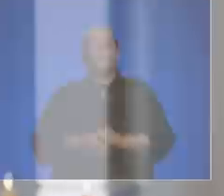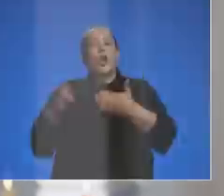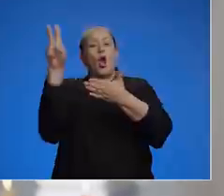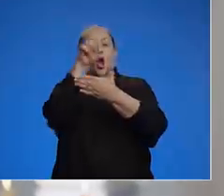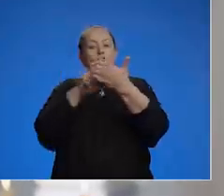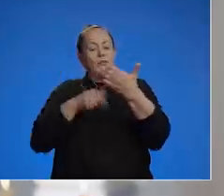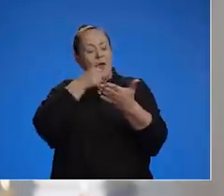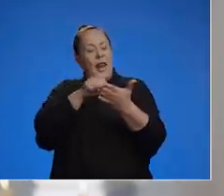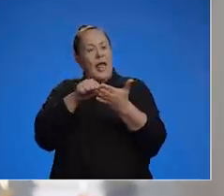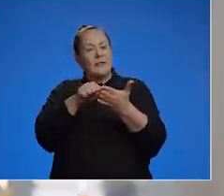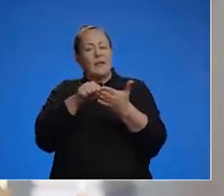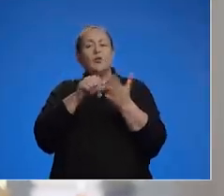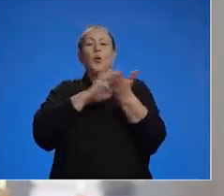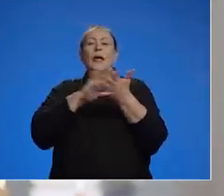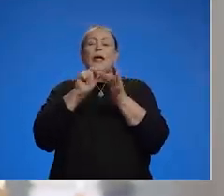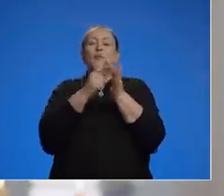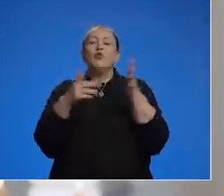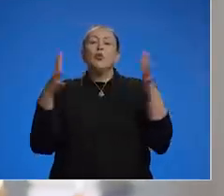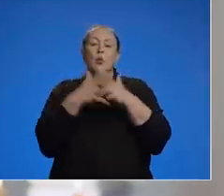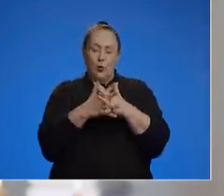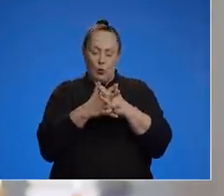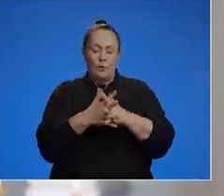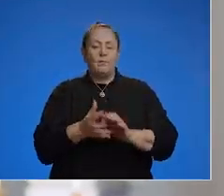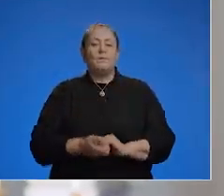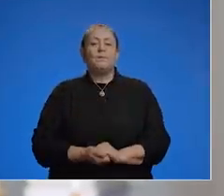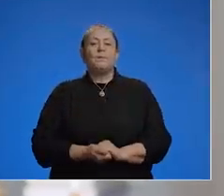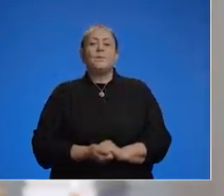A reading from the letter to the Hebrews.